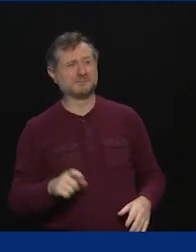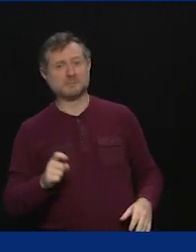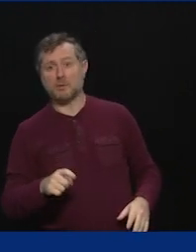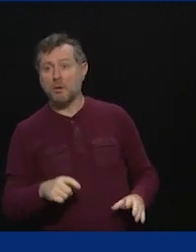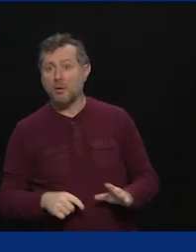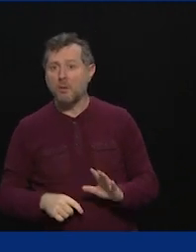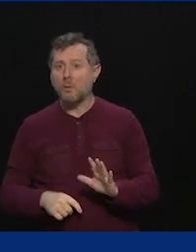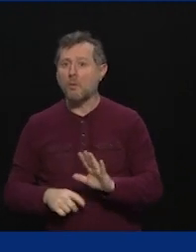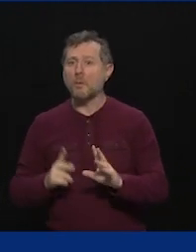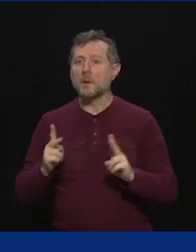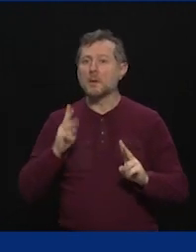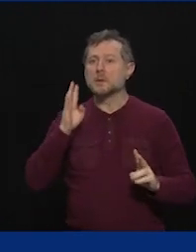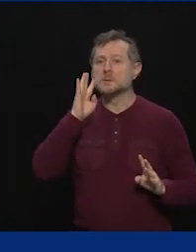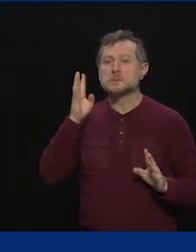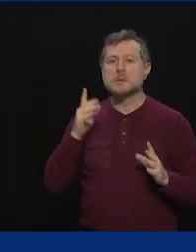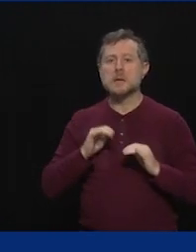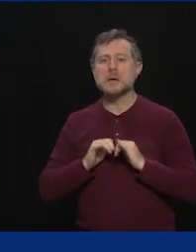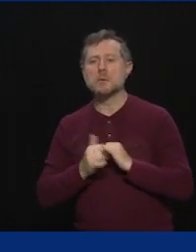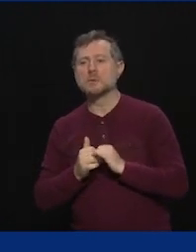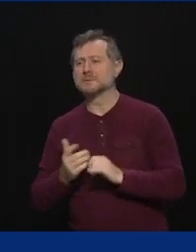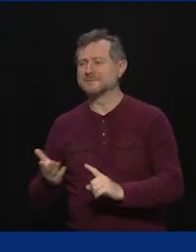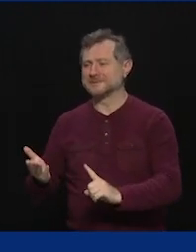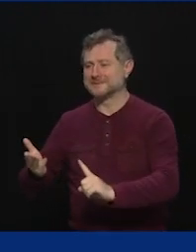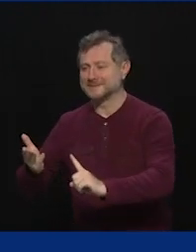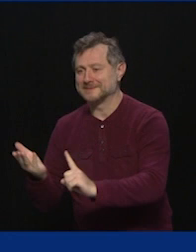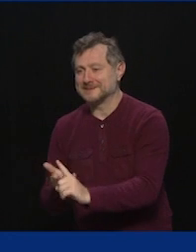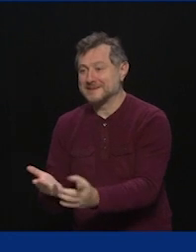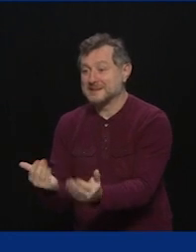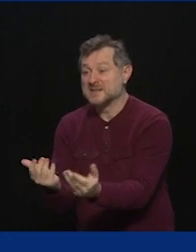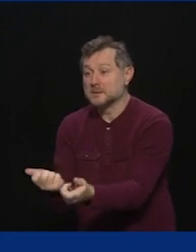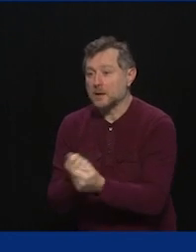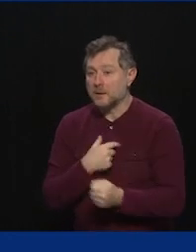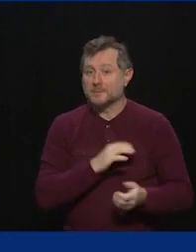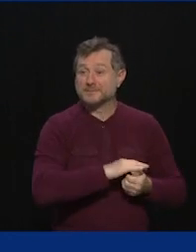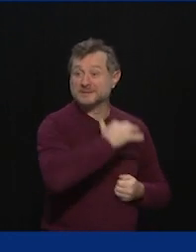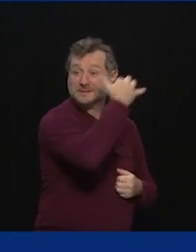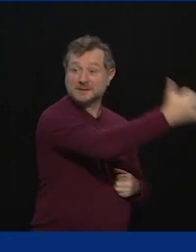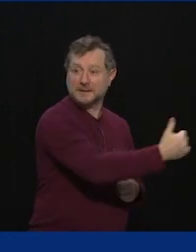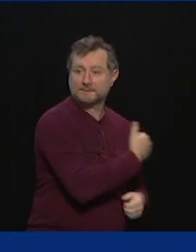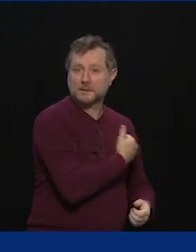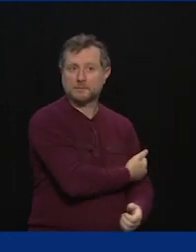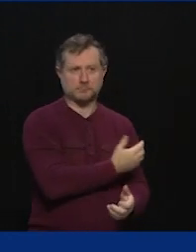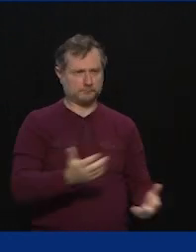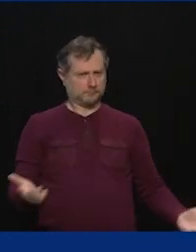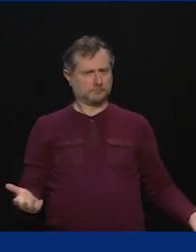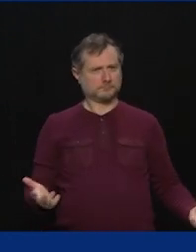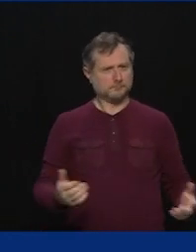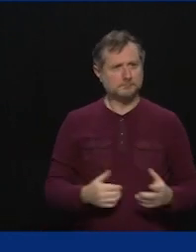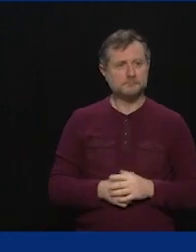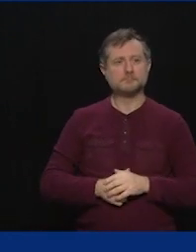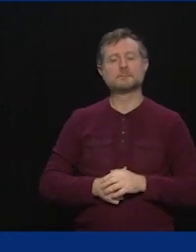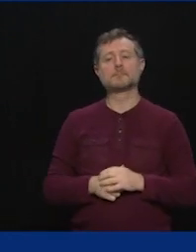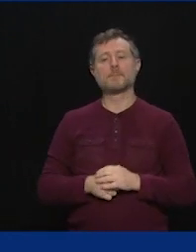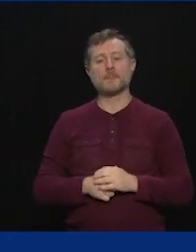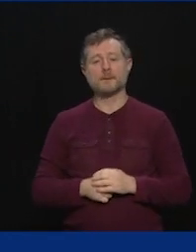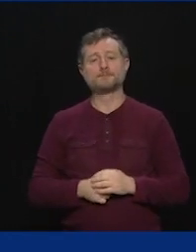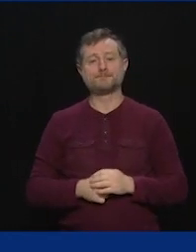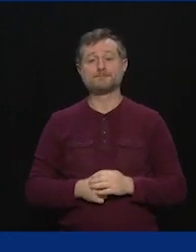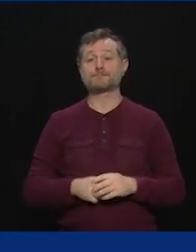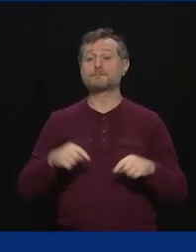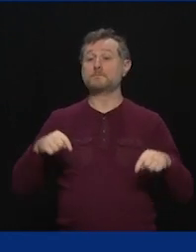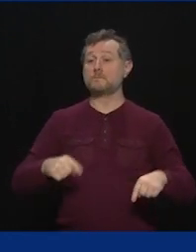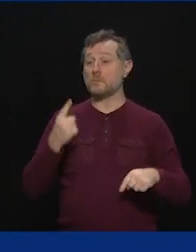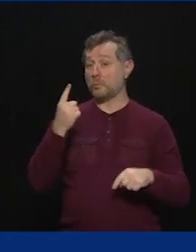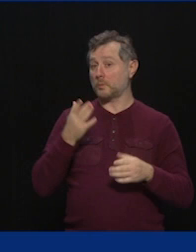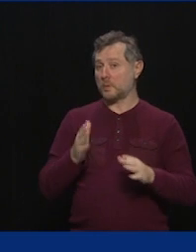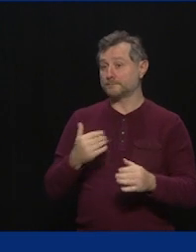creative ways to convince people that getting a vaccine is smart for them. one way we've want to support people from